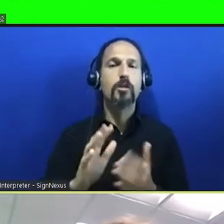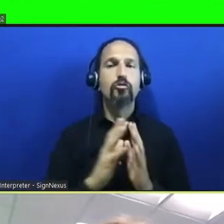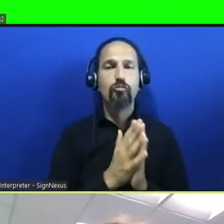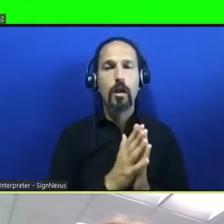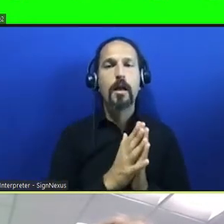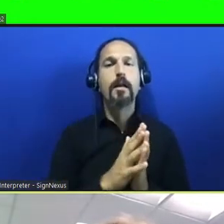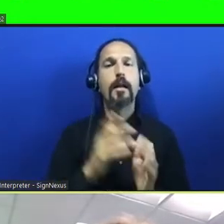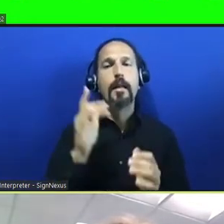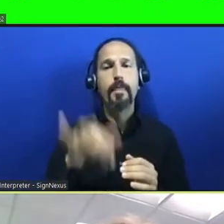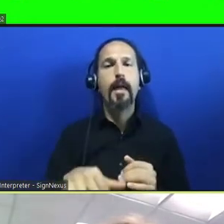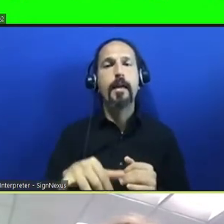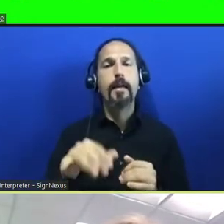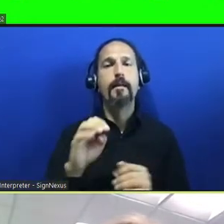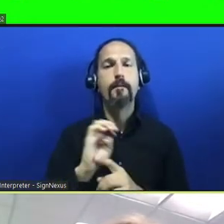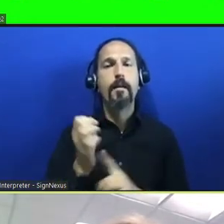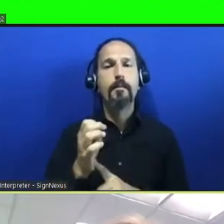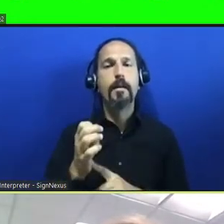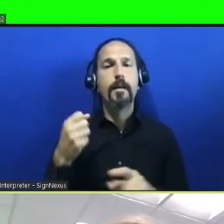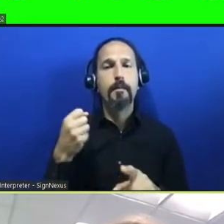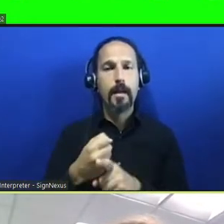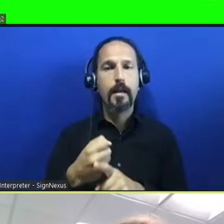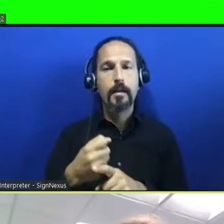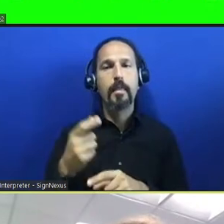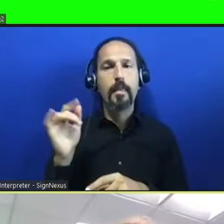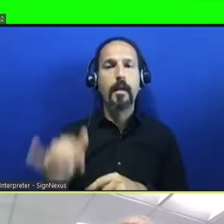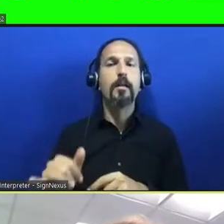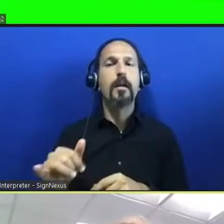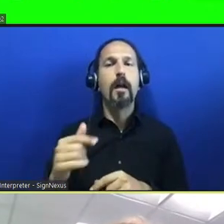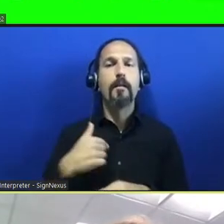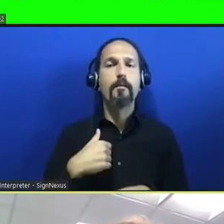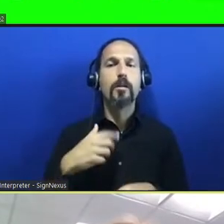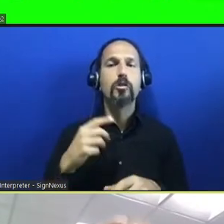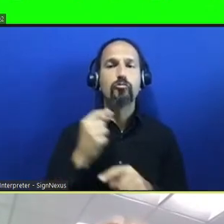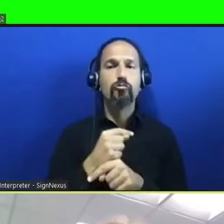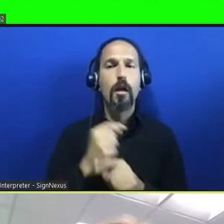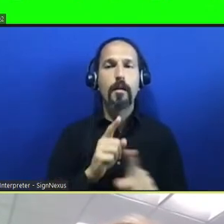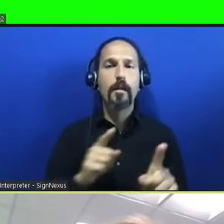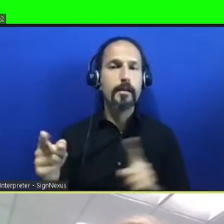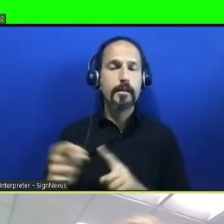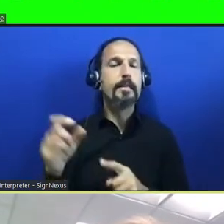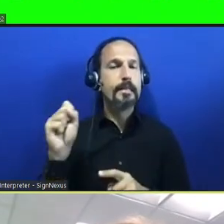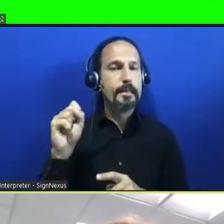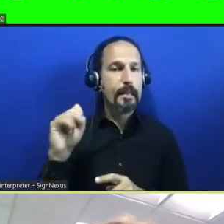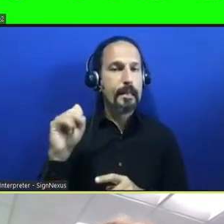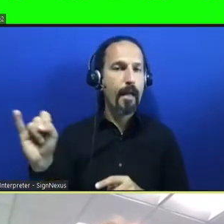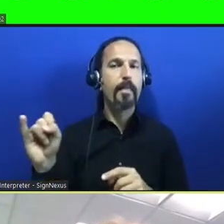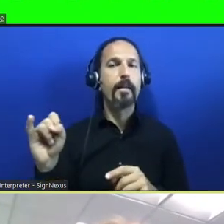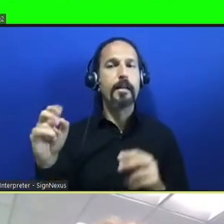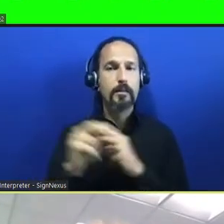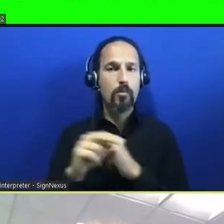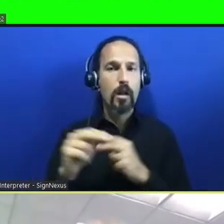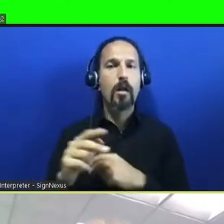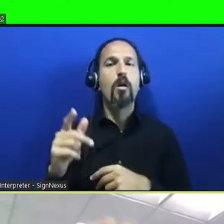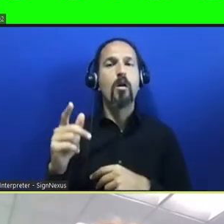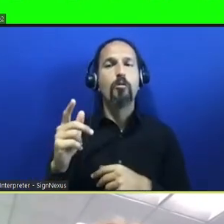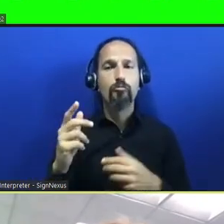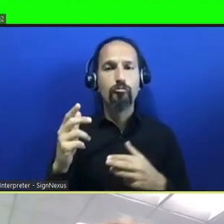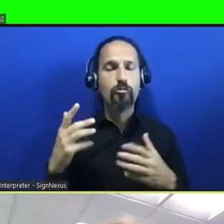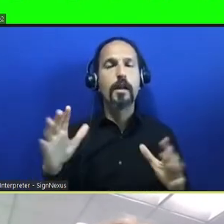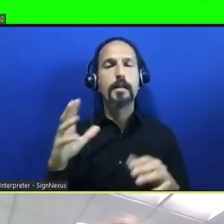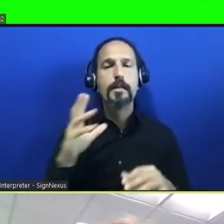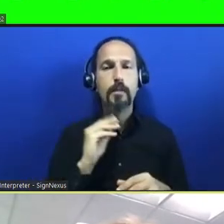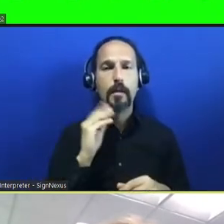environmental impact statement shows tolling scenarios that have truck traffic being diverted to the Staten Island Express way to stand on expressway already